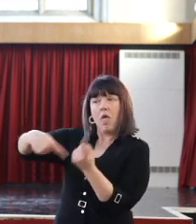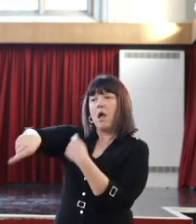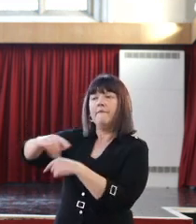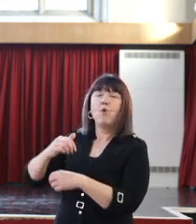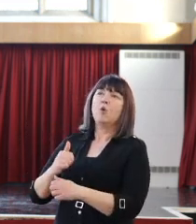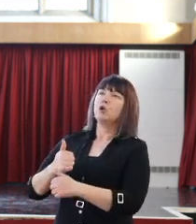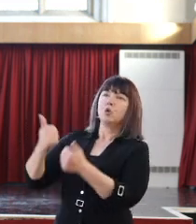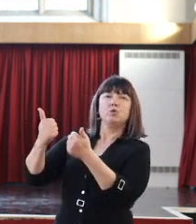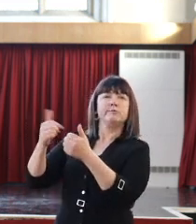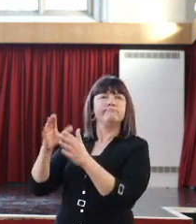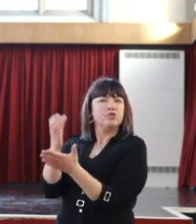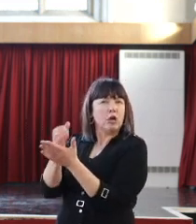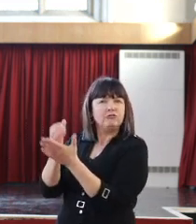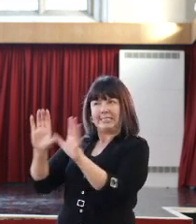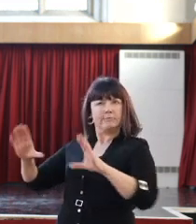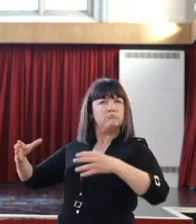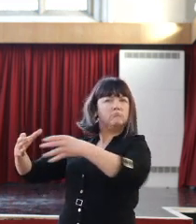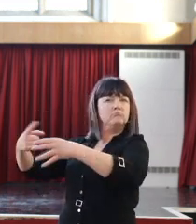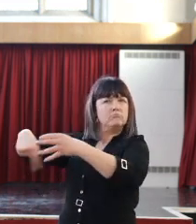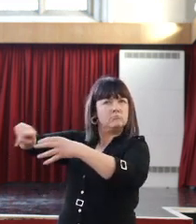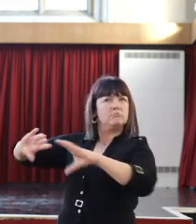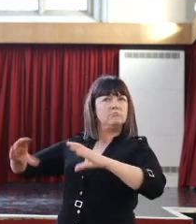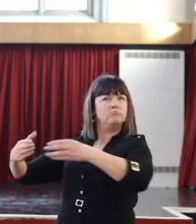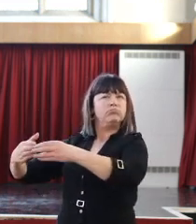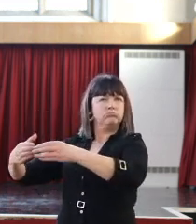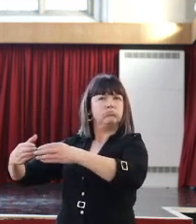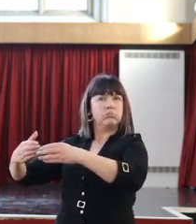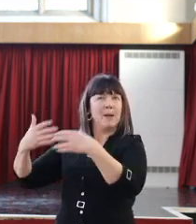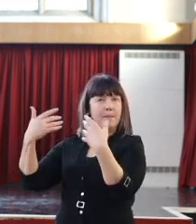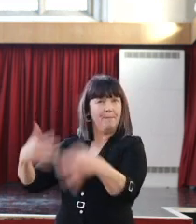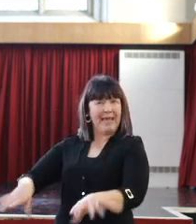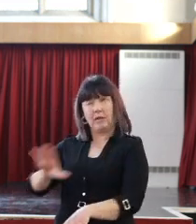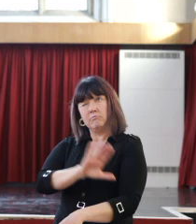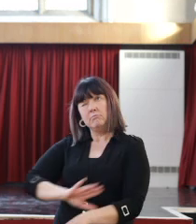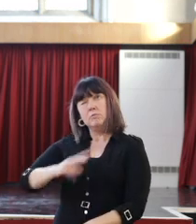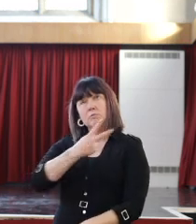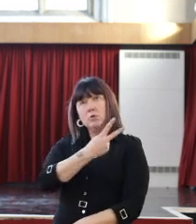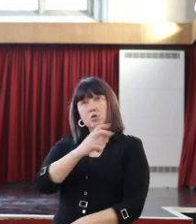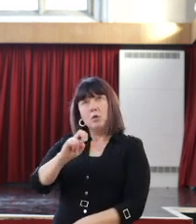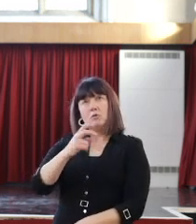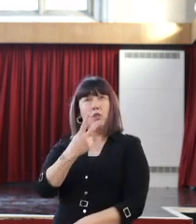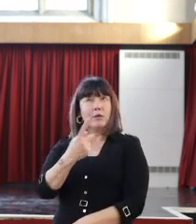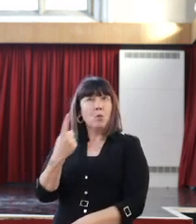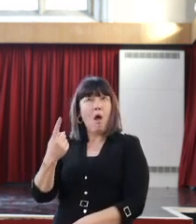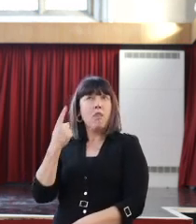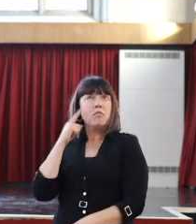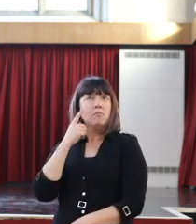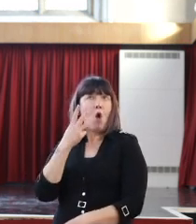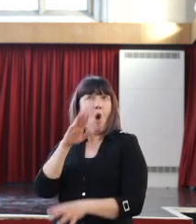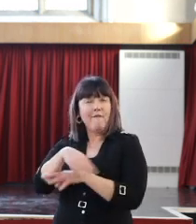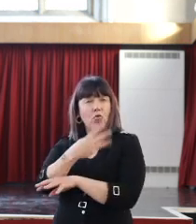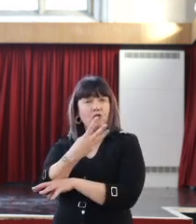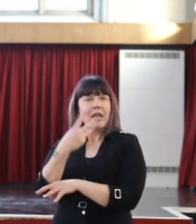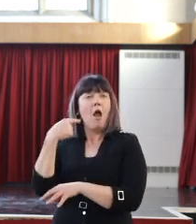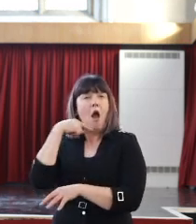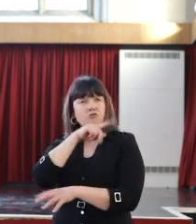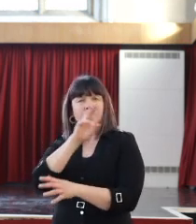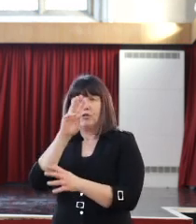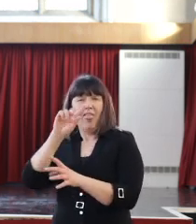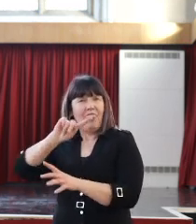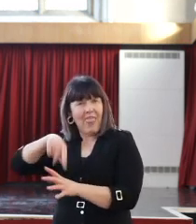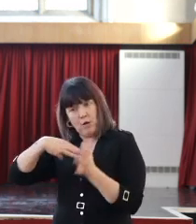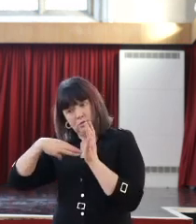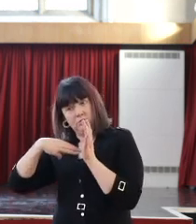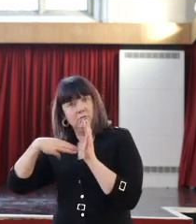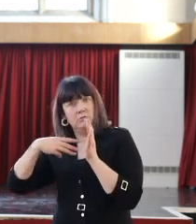to 2021, we donated over $300,000 to COVID and environmental-related charities on their behalf because